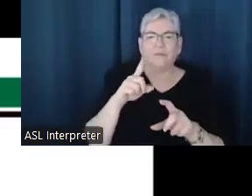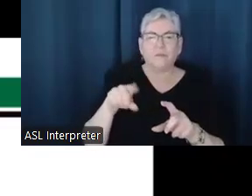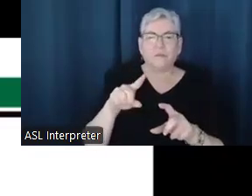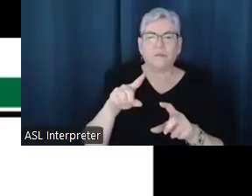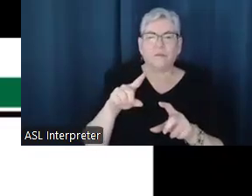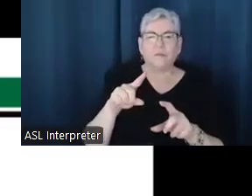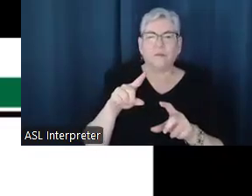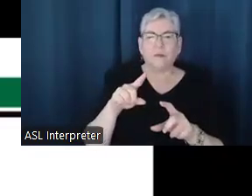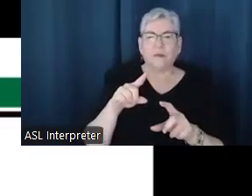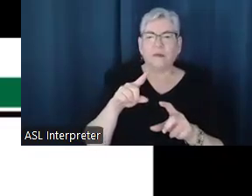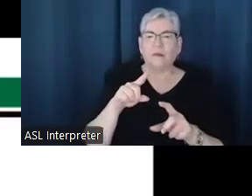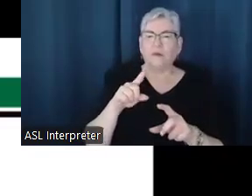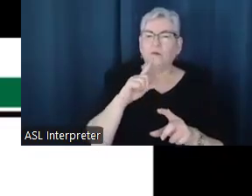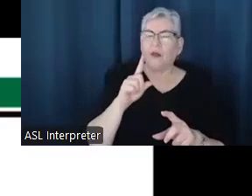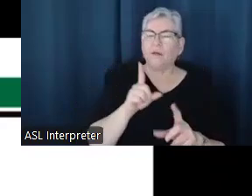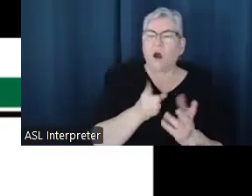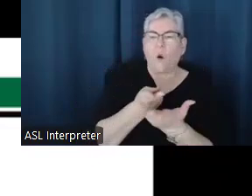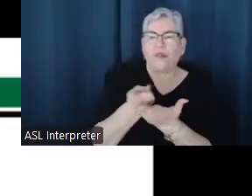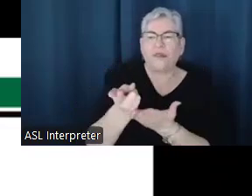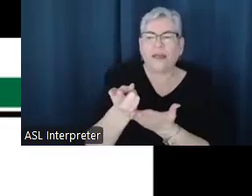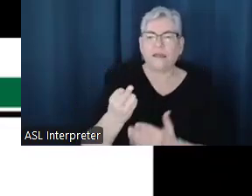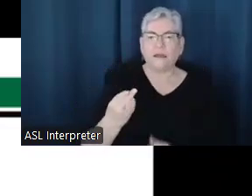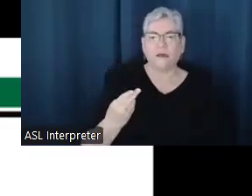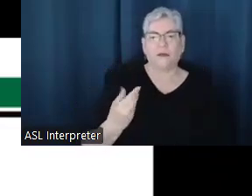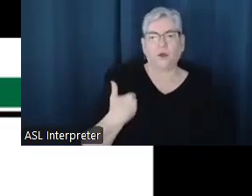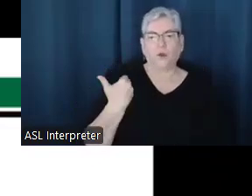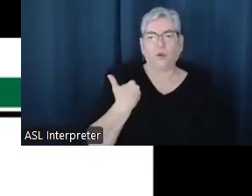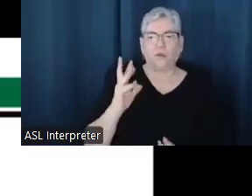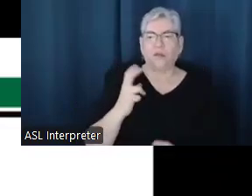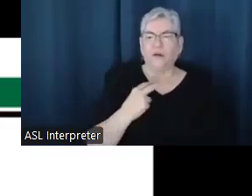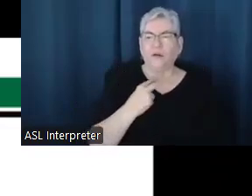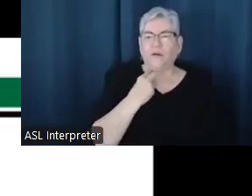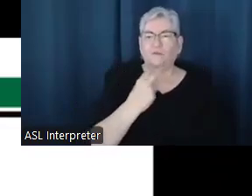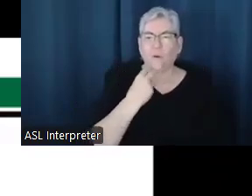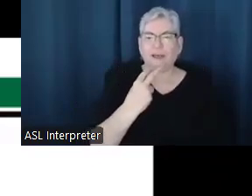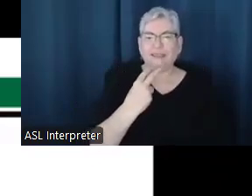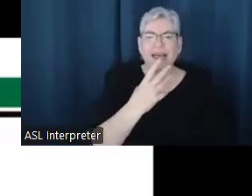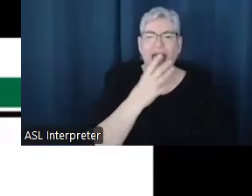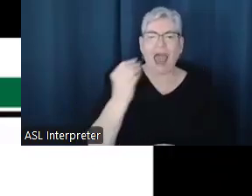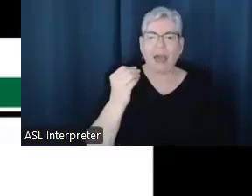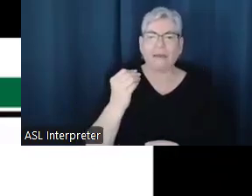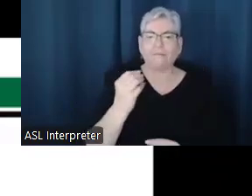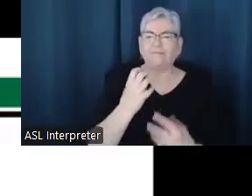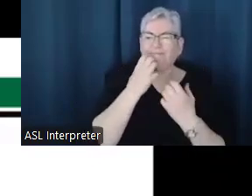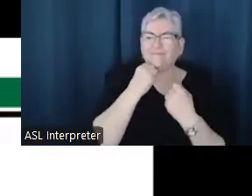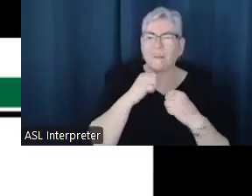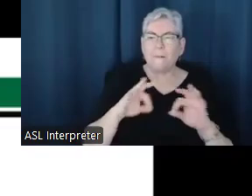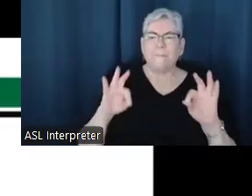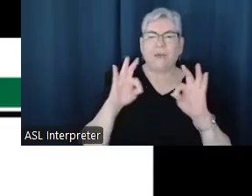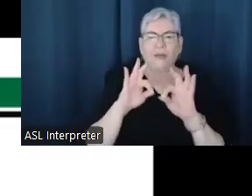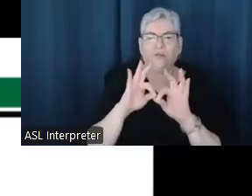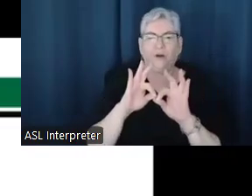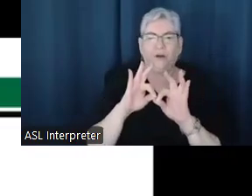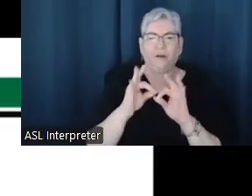authentic youth voice and meaningful participation. So that is kind of interwoven in some of the pieces of